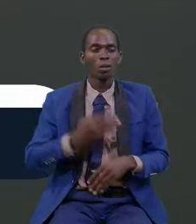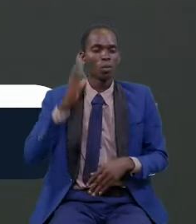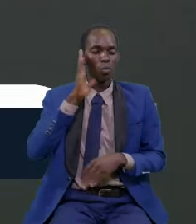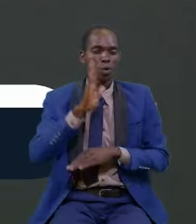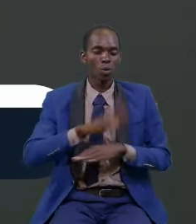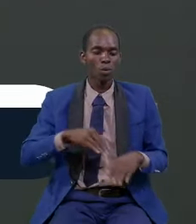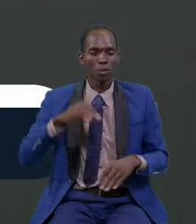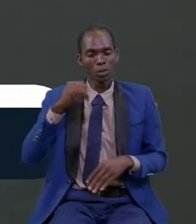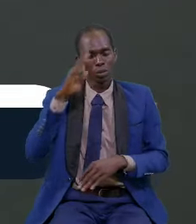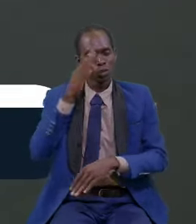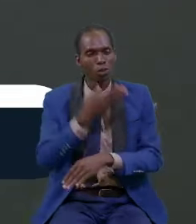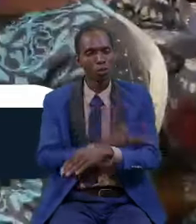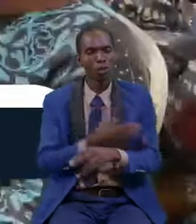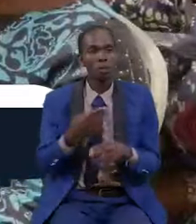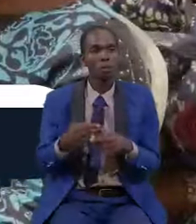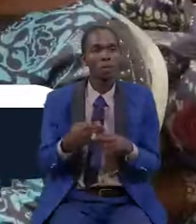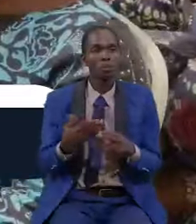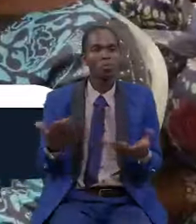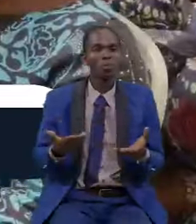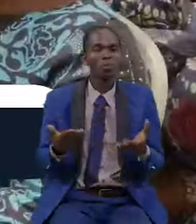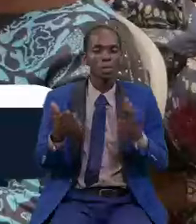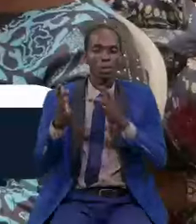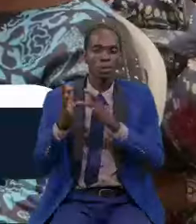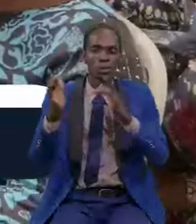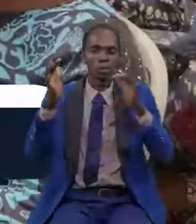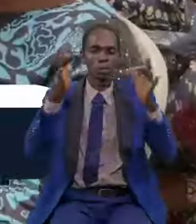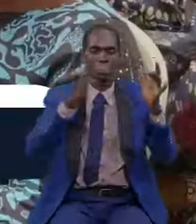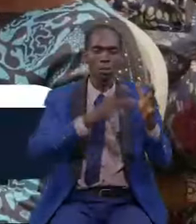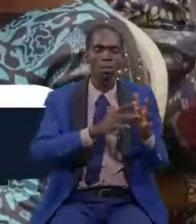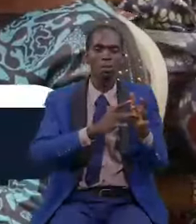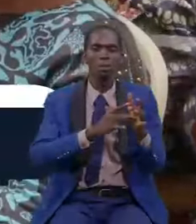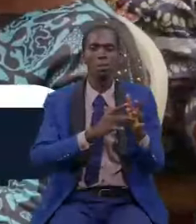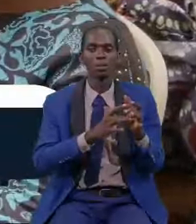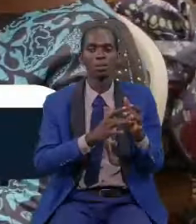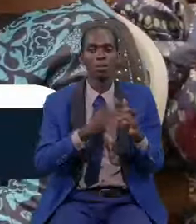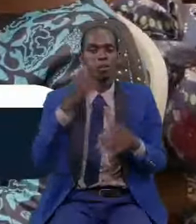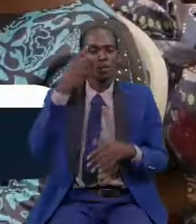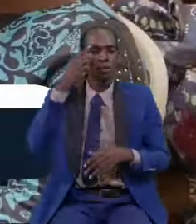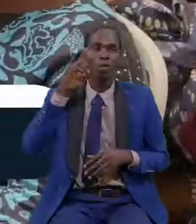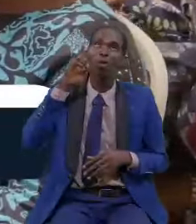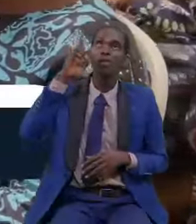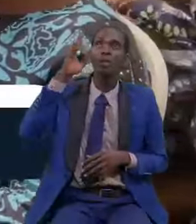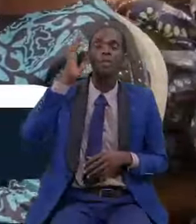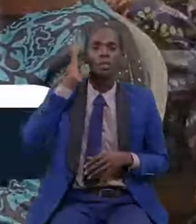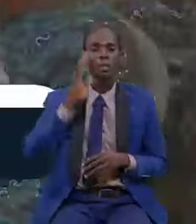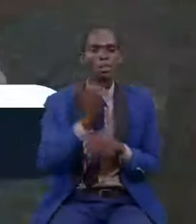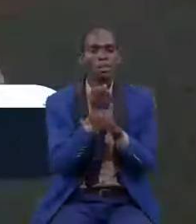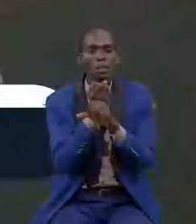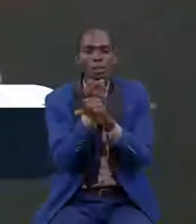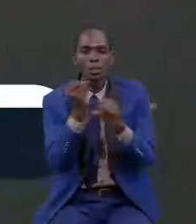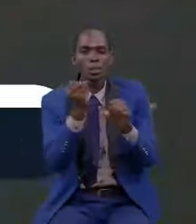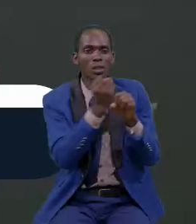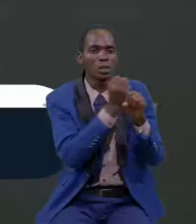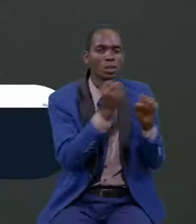name, call that name, Jesus, for he shall save his